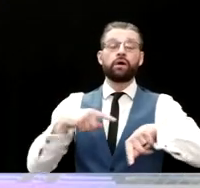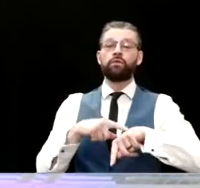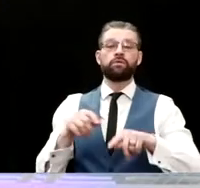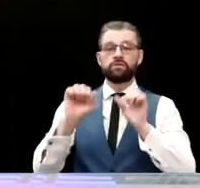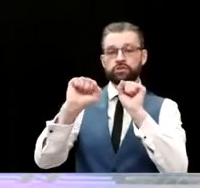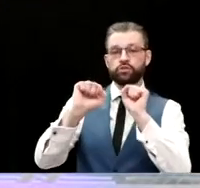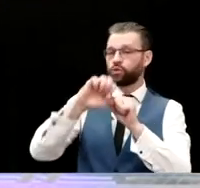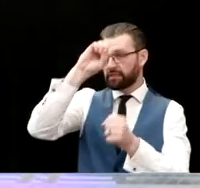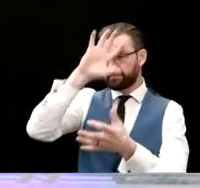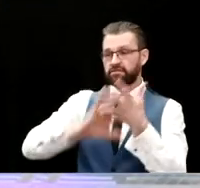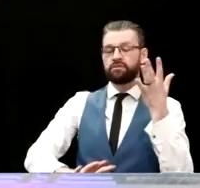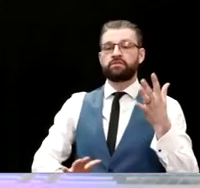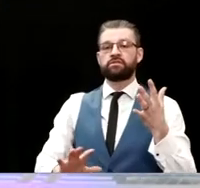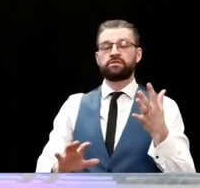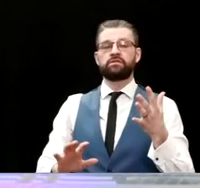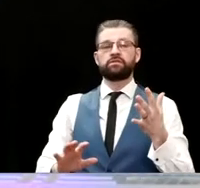about your experiences.